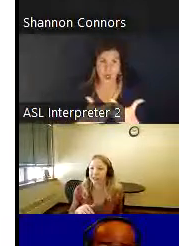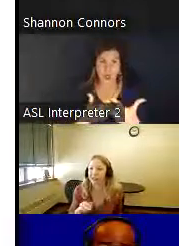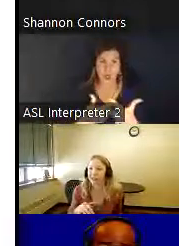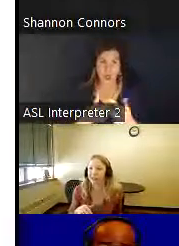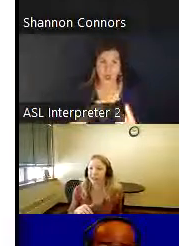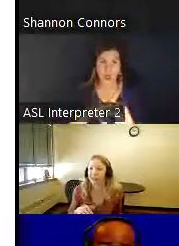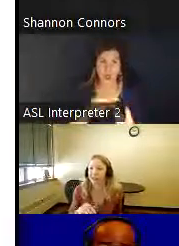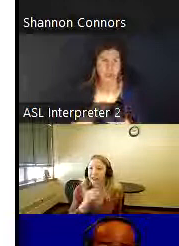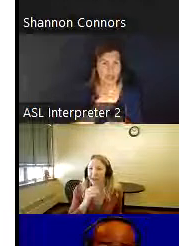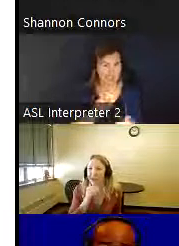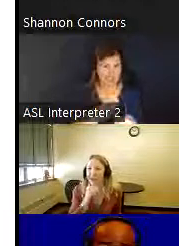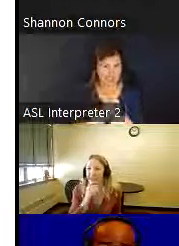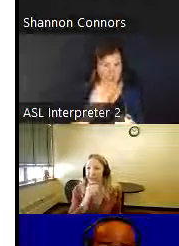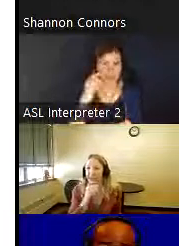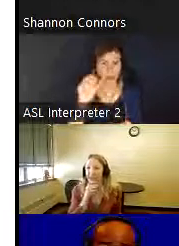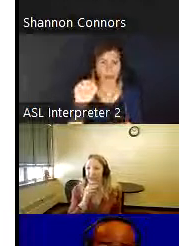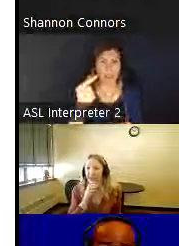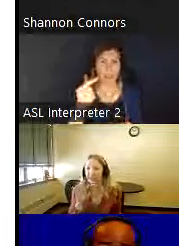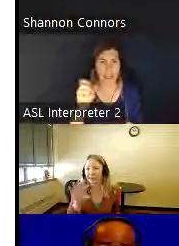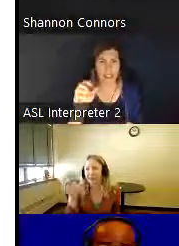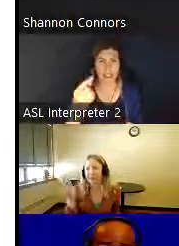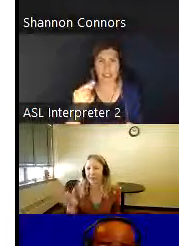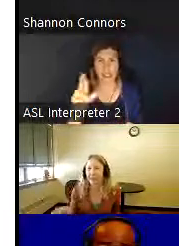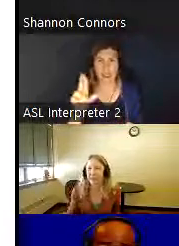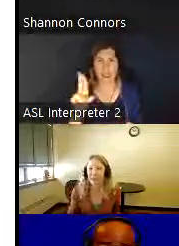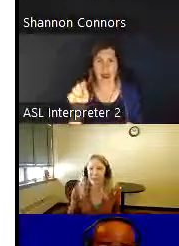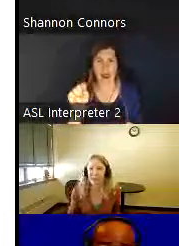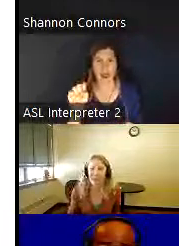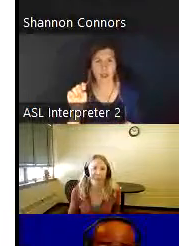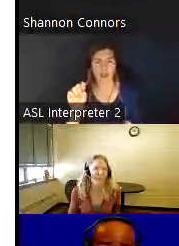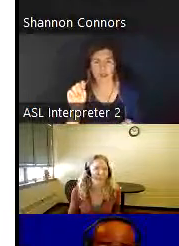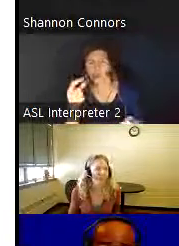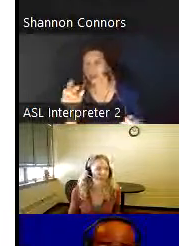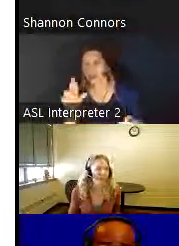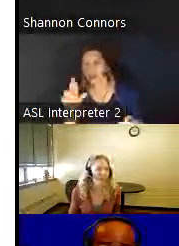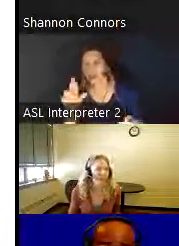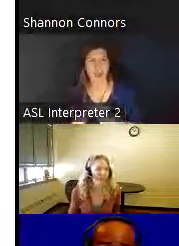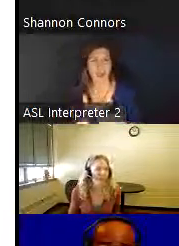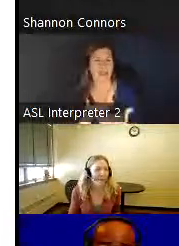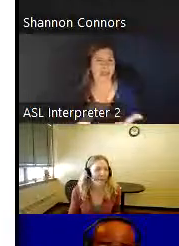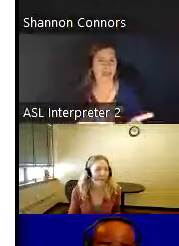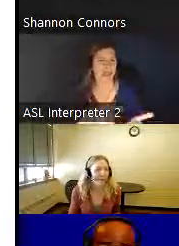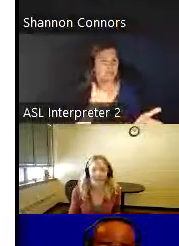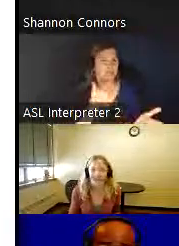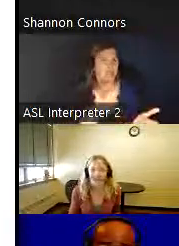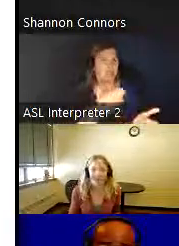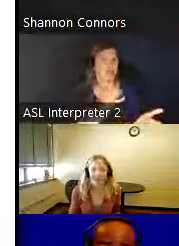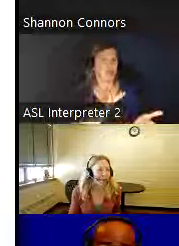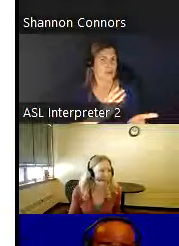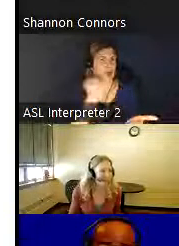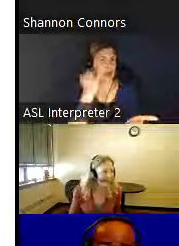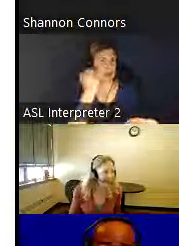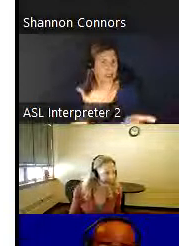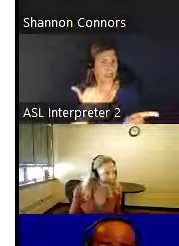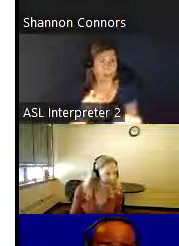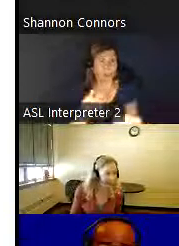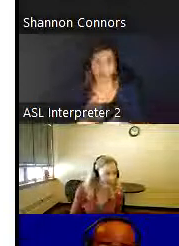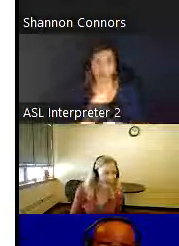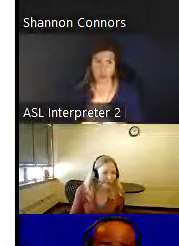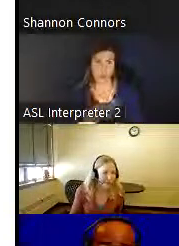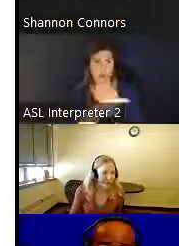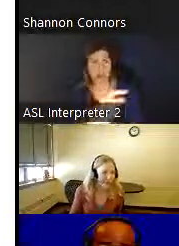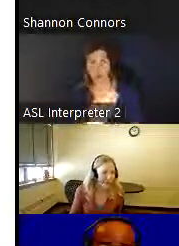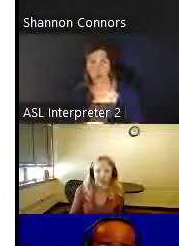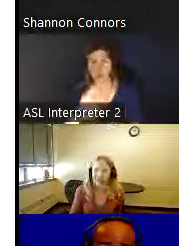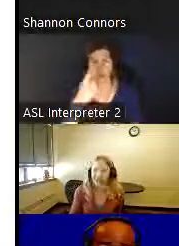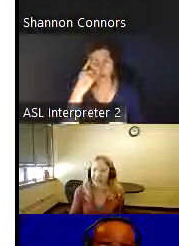to sage grouse, there are some items, you know, in that Western resource as well. But I think, like Stephen said, you can use this in all